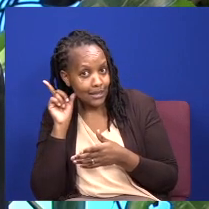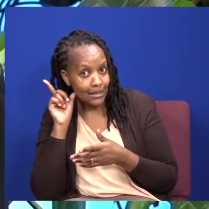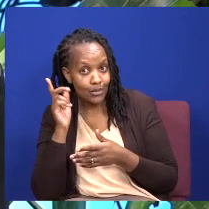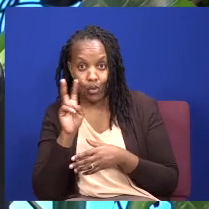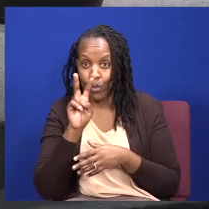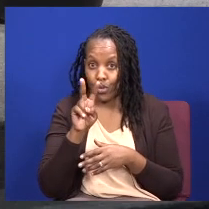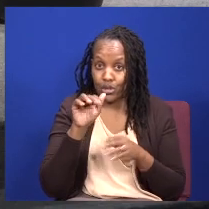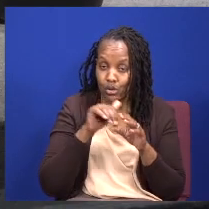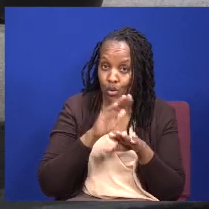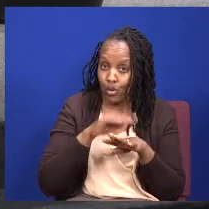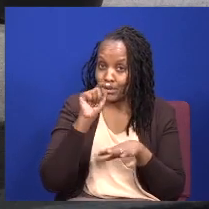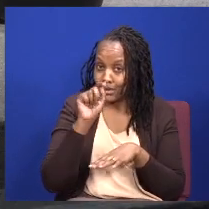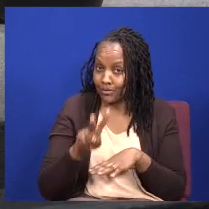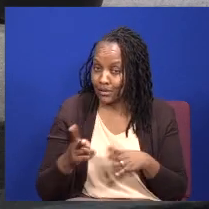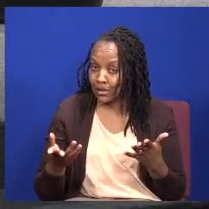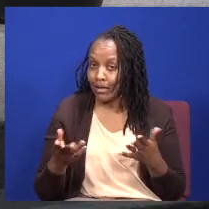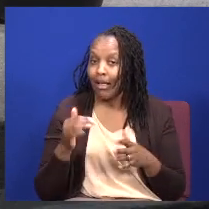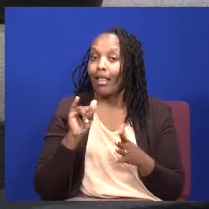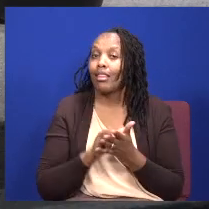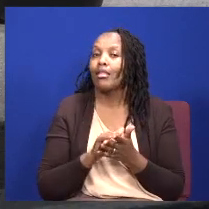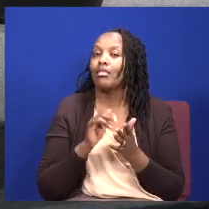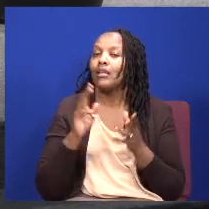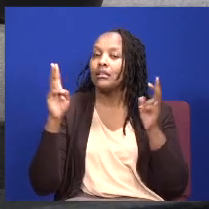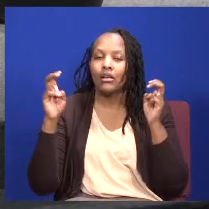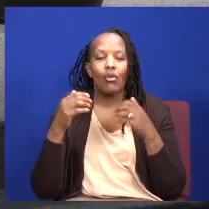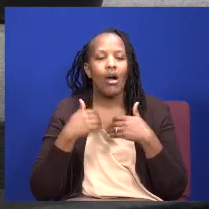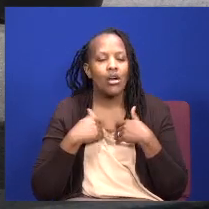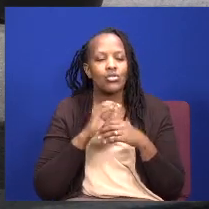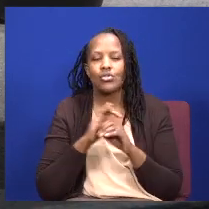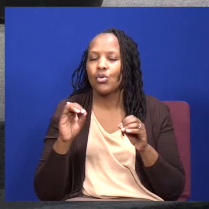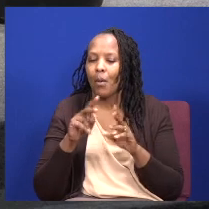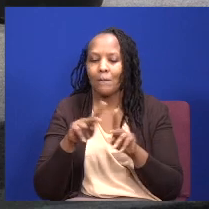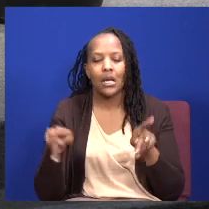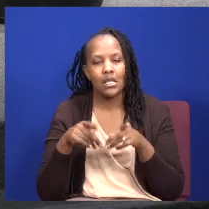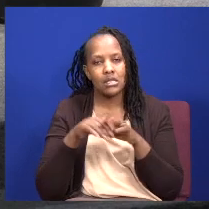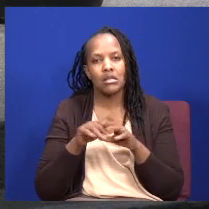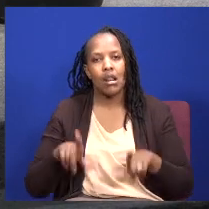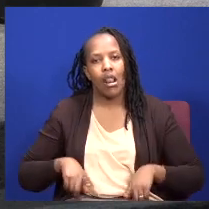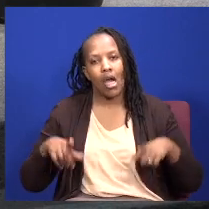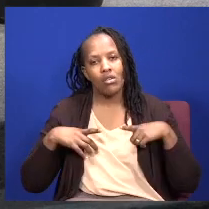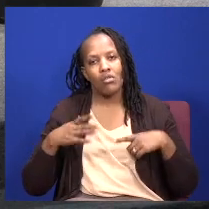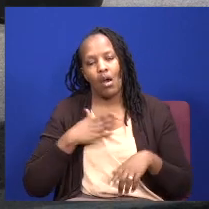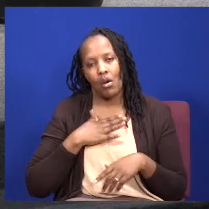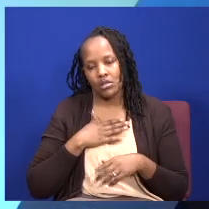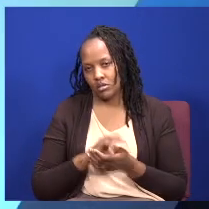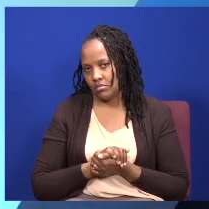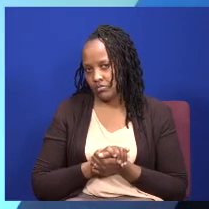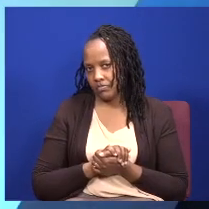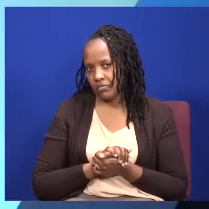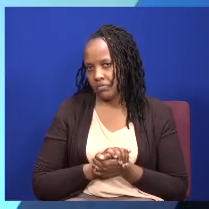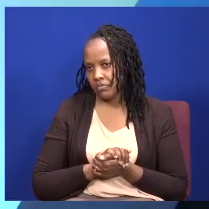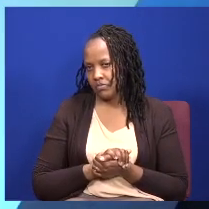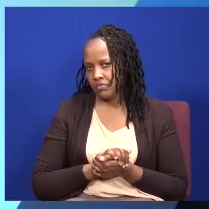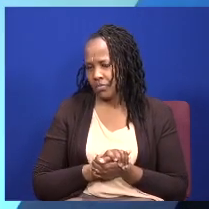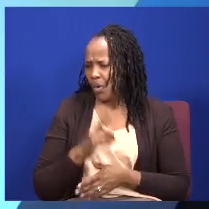ourselves that the devil has no foothold in our lives because we are under the covering of the Lord Jesus Christ. So maybe